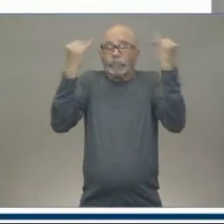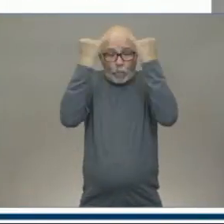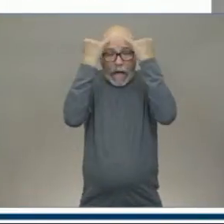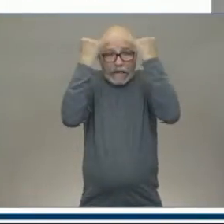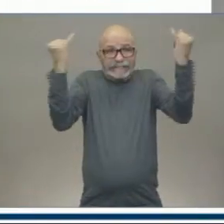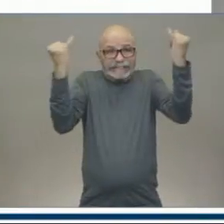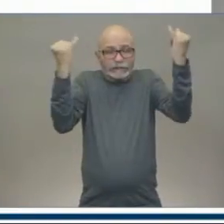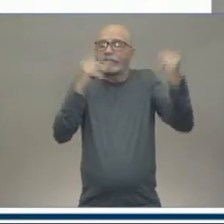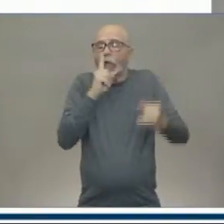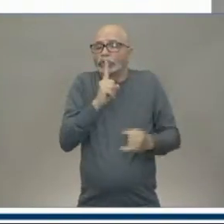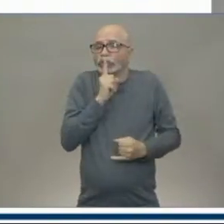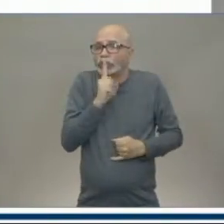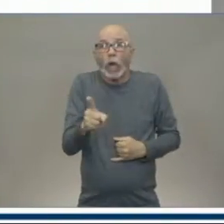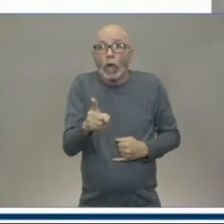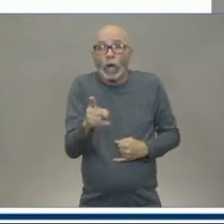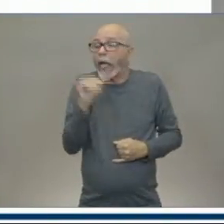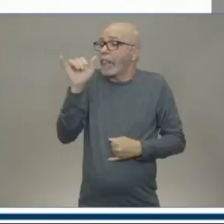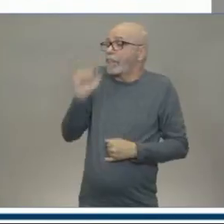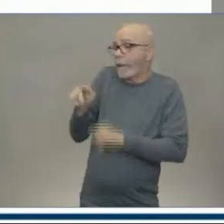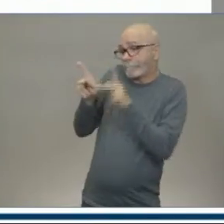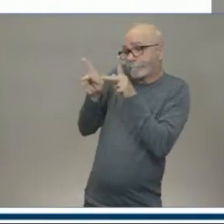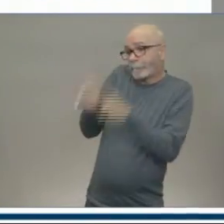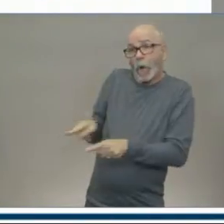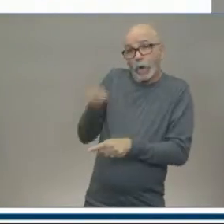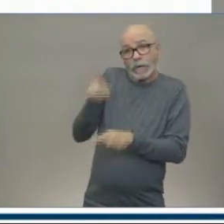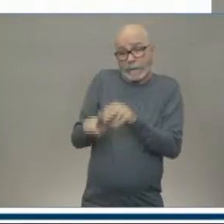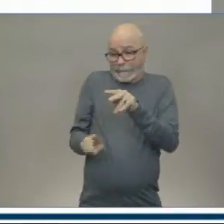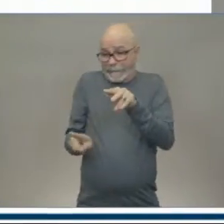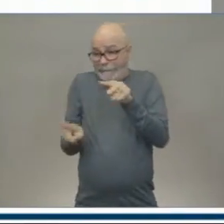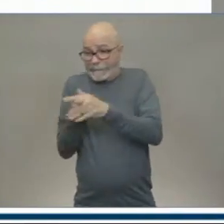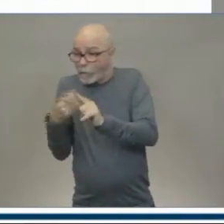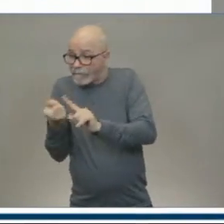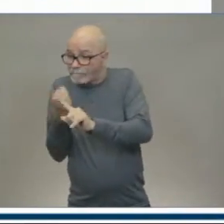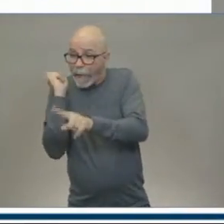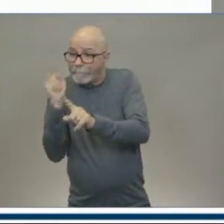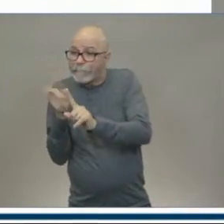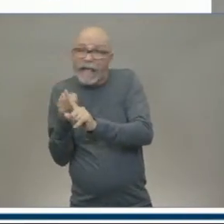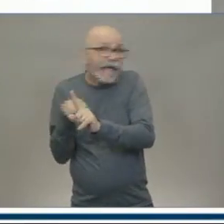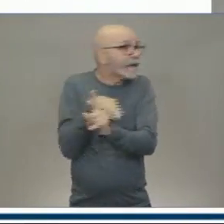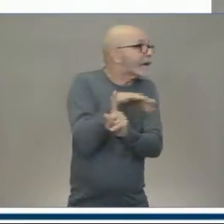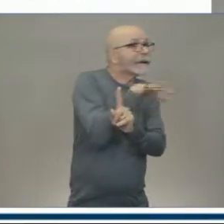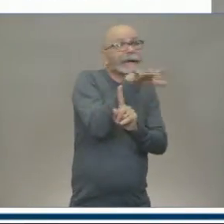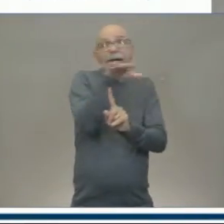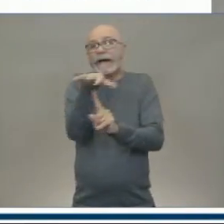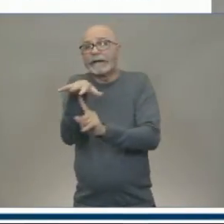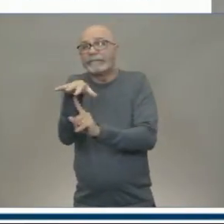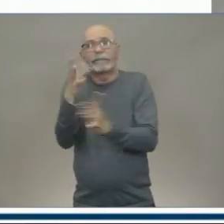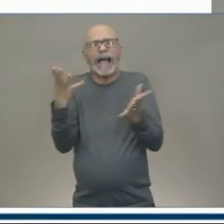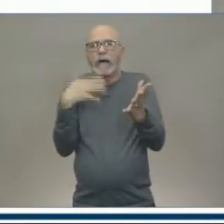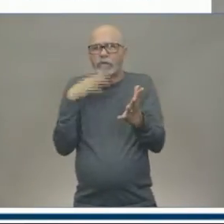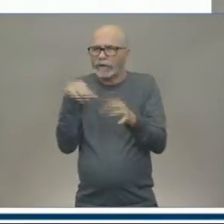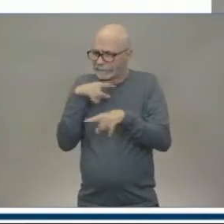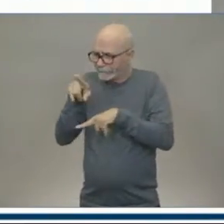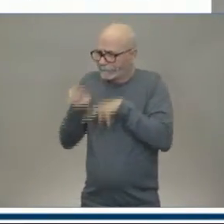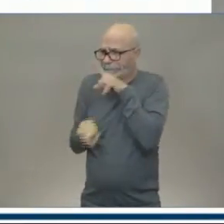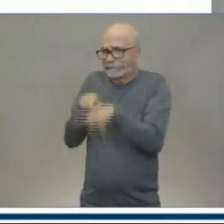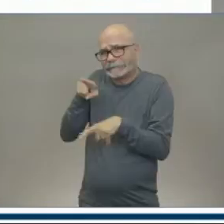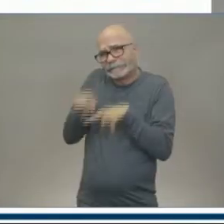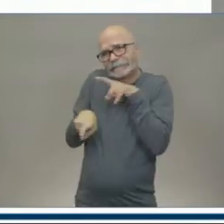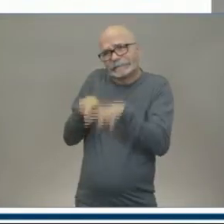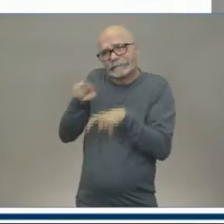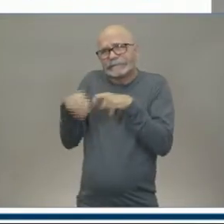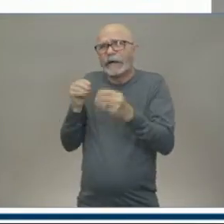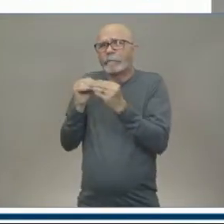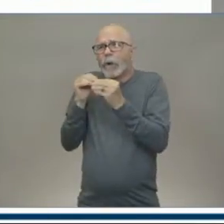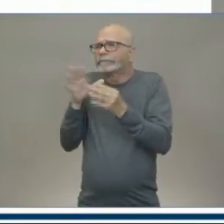history, where they were likely exposed, but then we also say all the people that they were in close contact with. And our definition of close